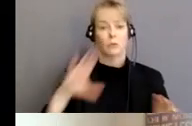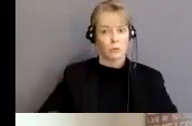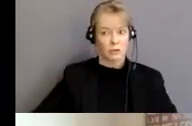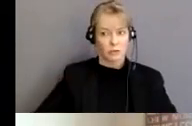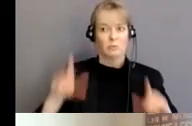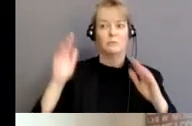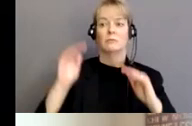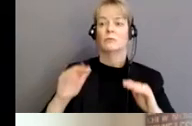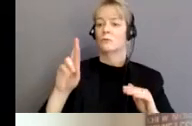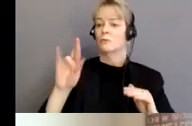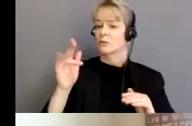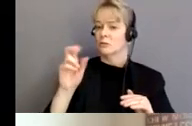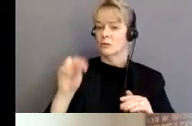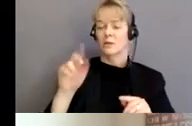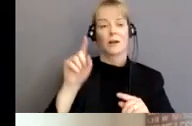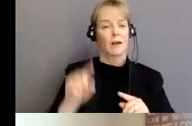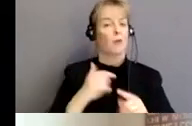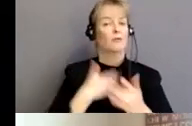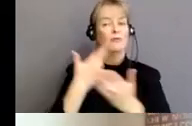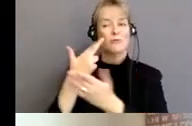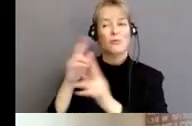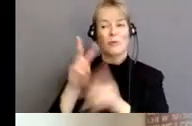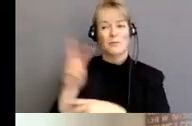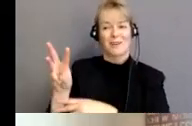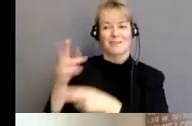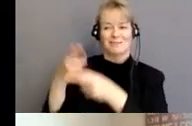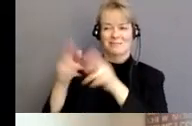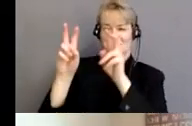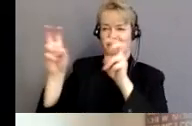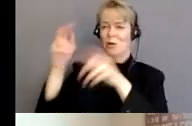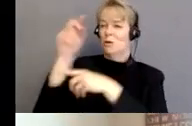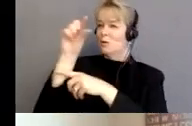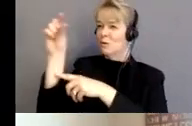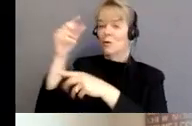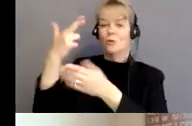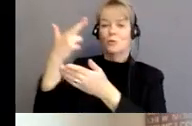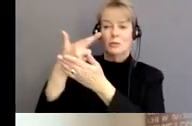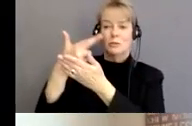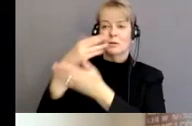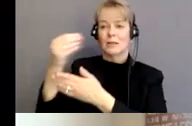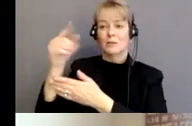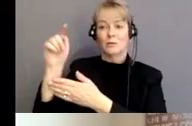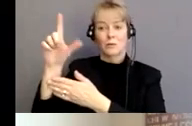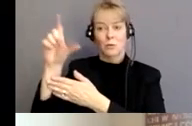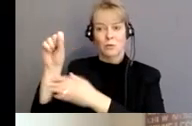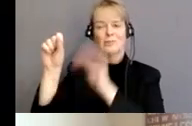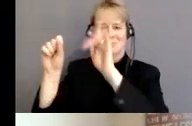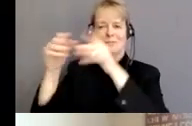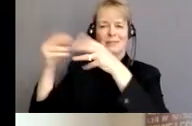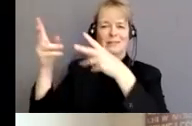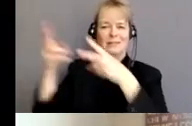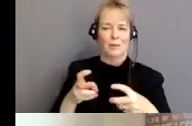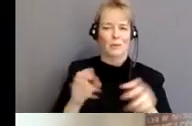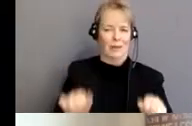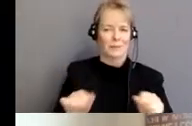our resources and tools, you'll find that information there available for you. You can download them. Just